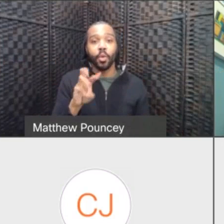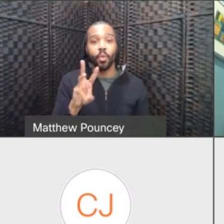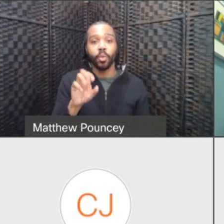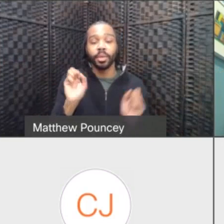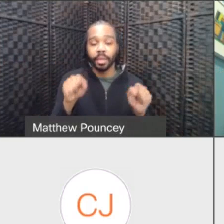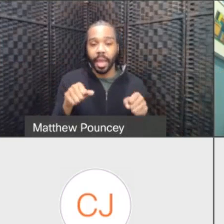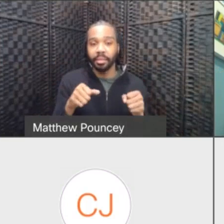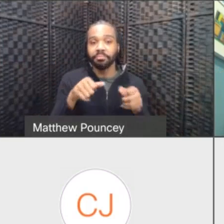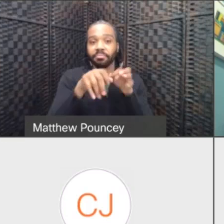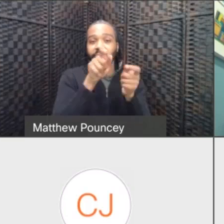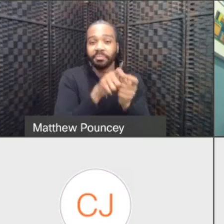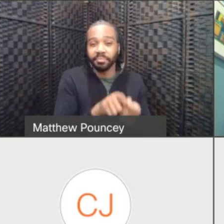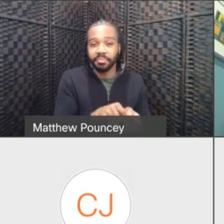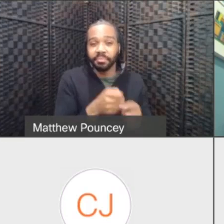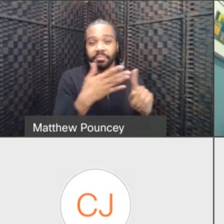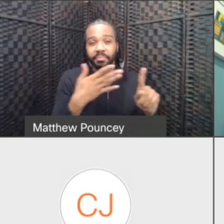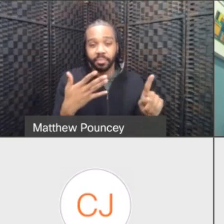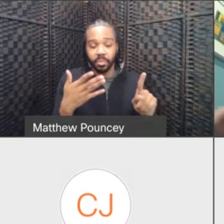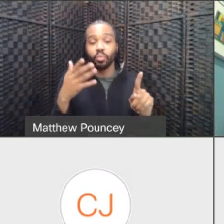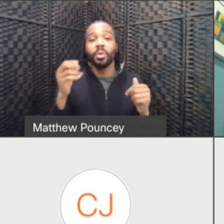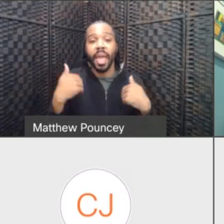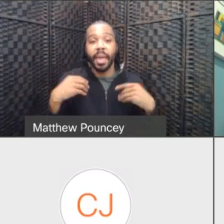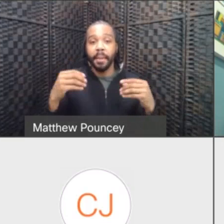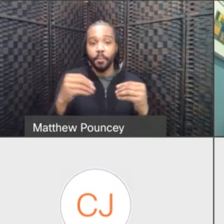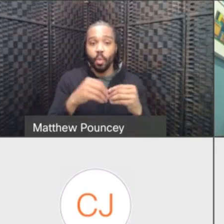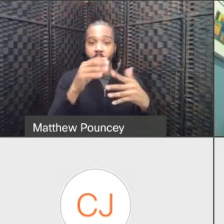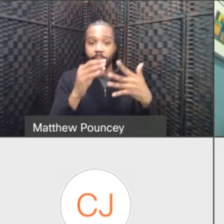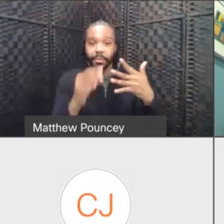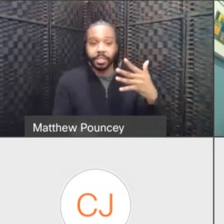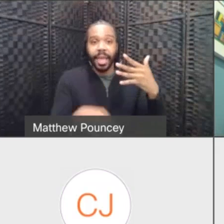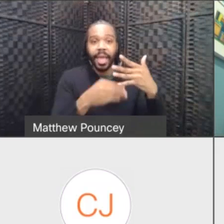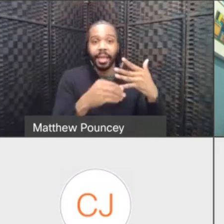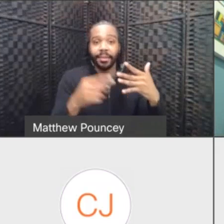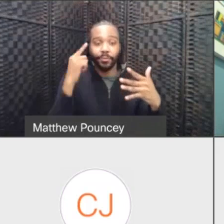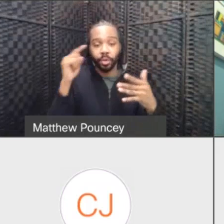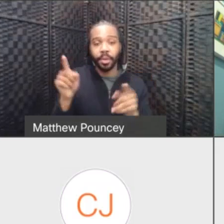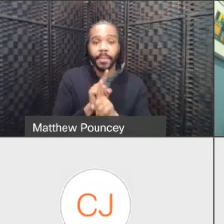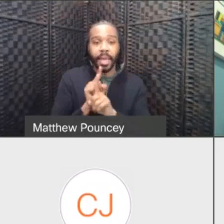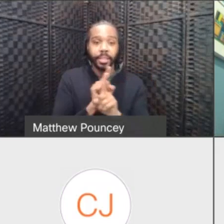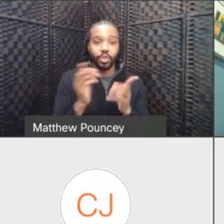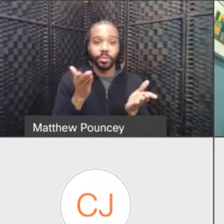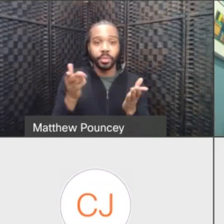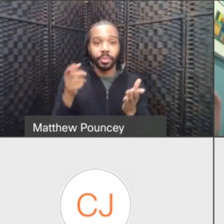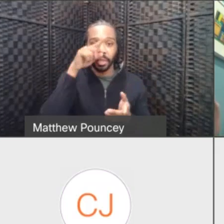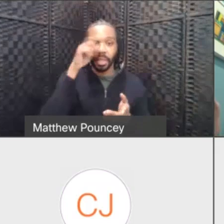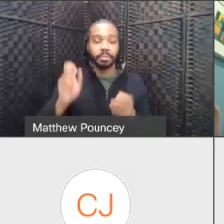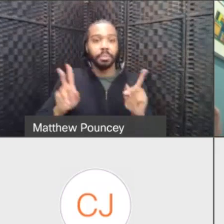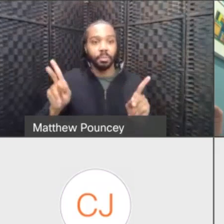for companion during the public health emergency because people were needing to